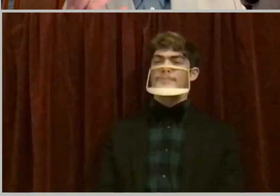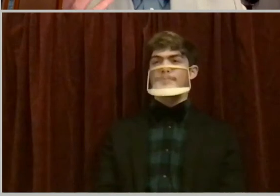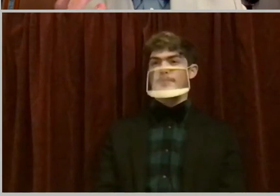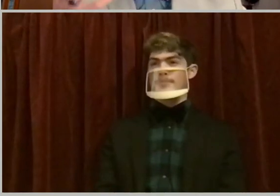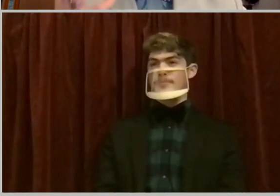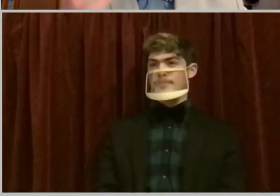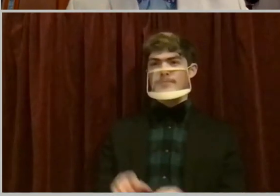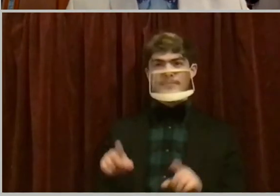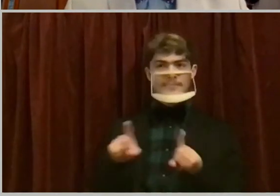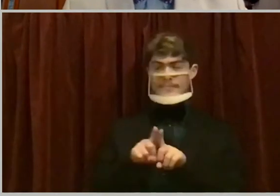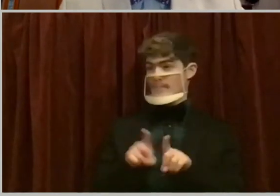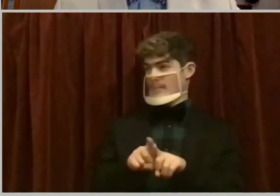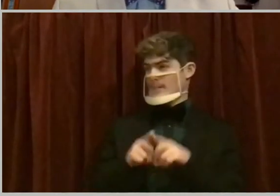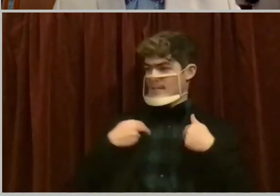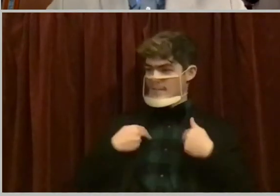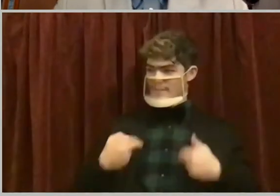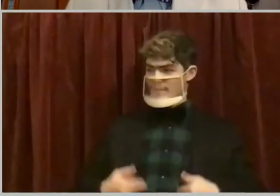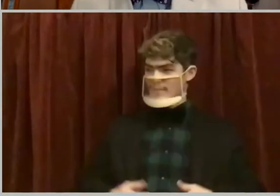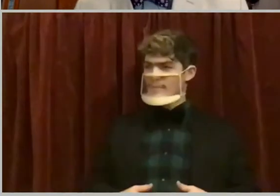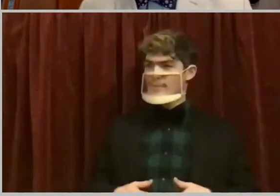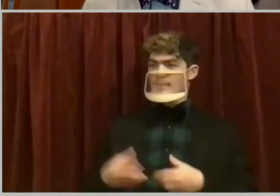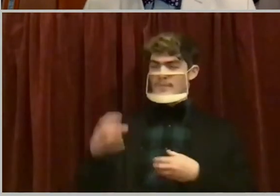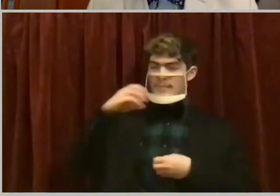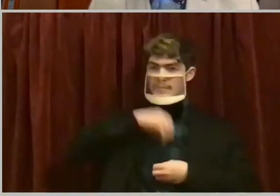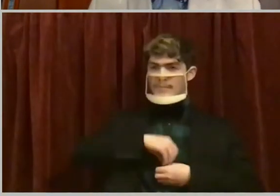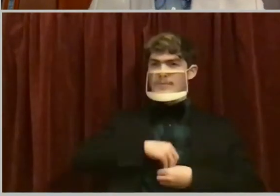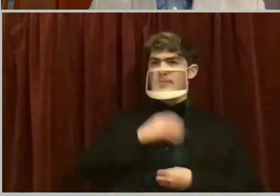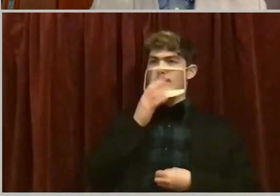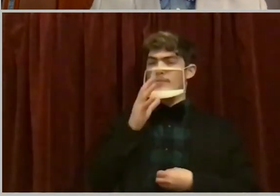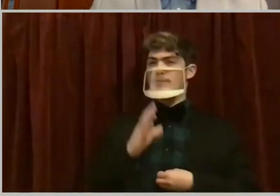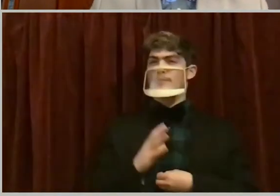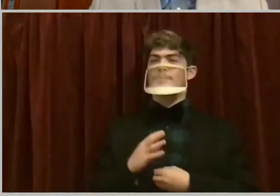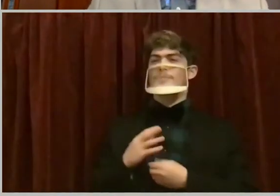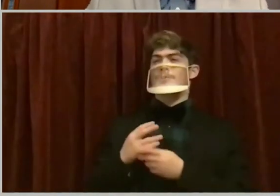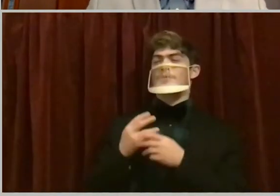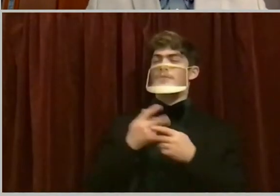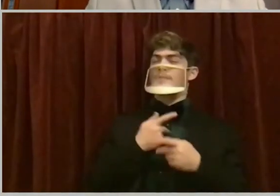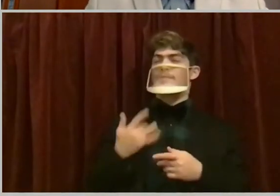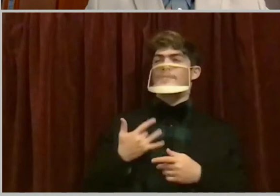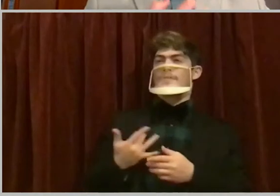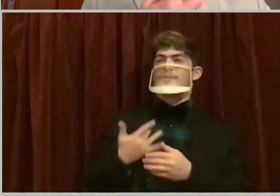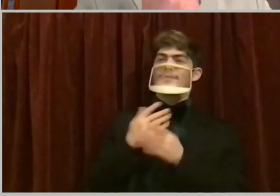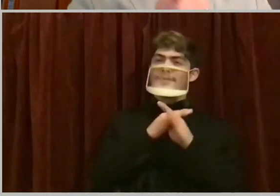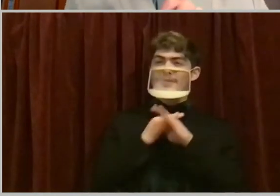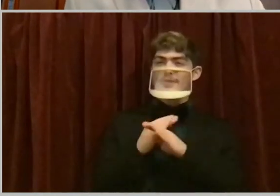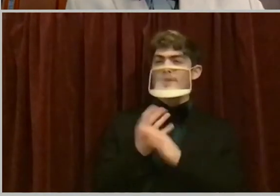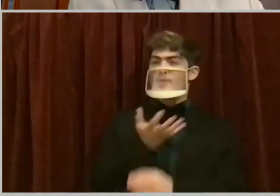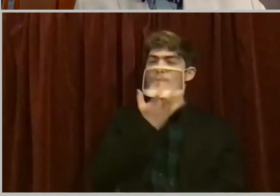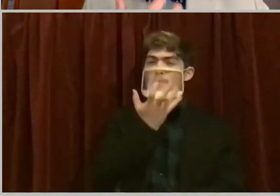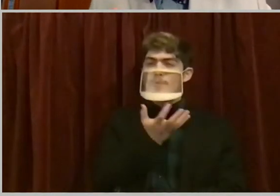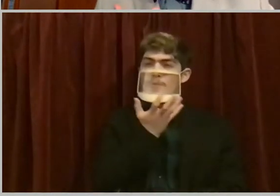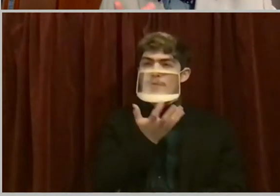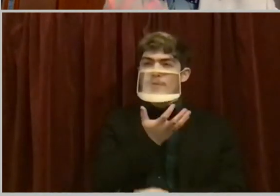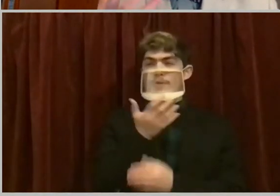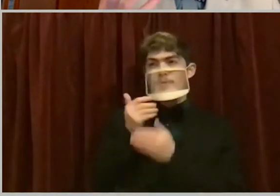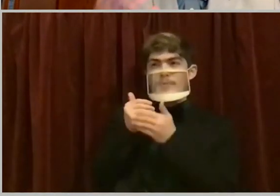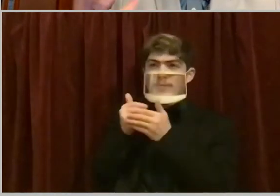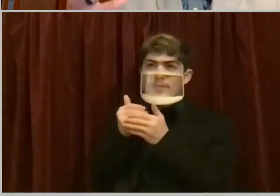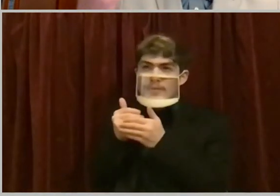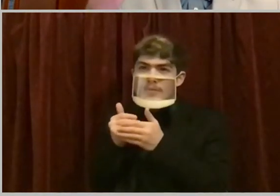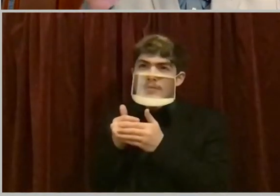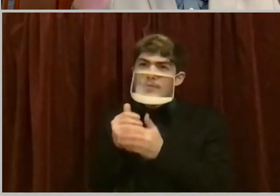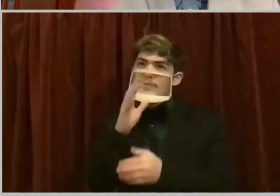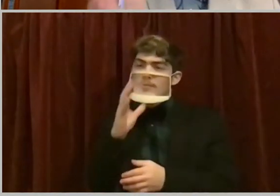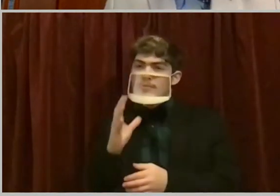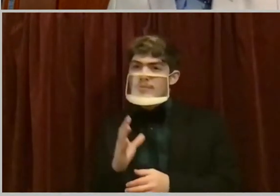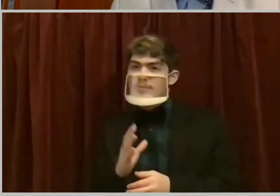to grow up. It's protected. It cradles us. It keeps us warm and close to the person that we're